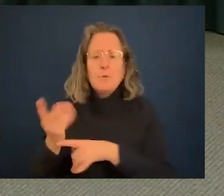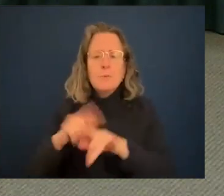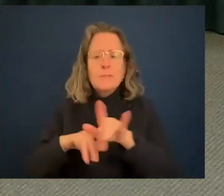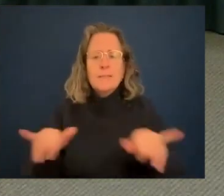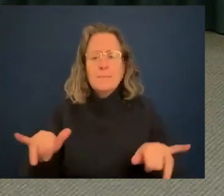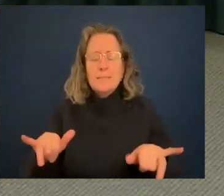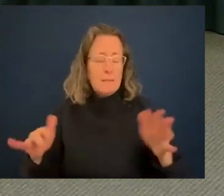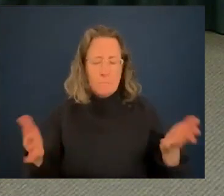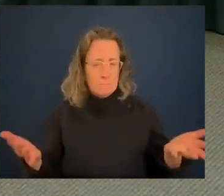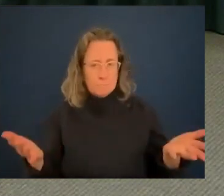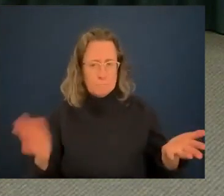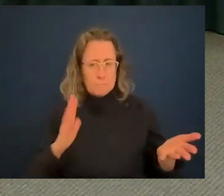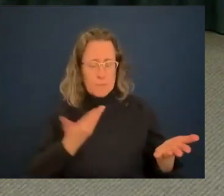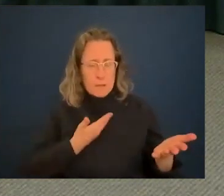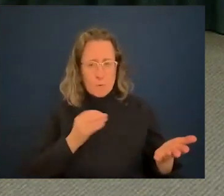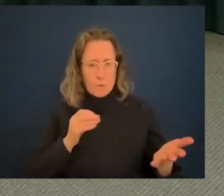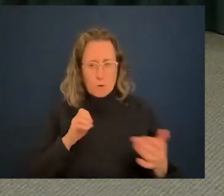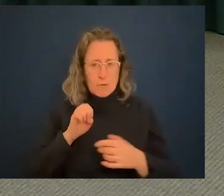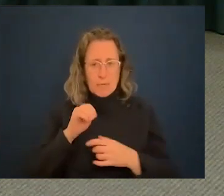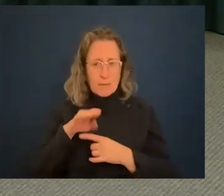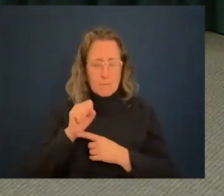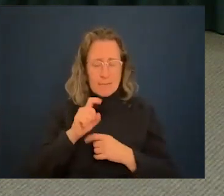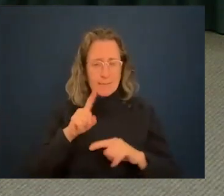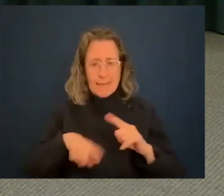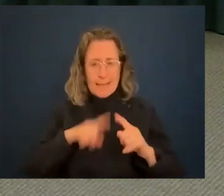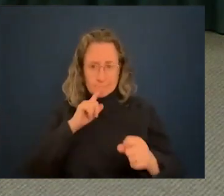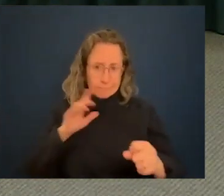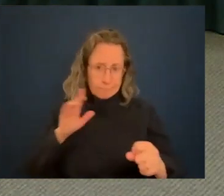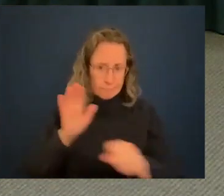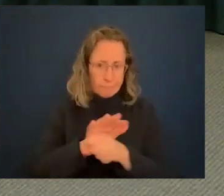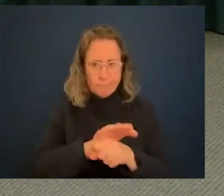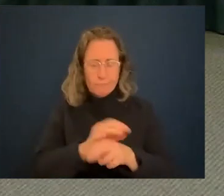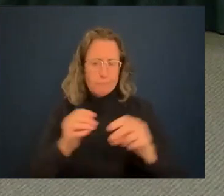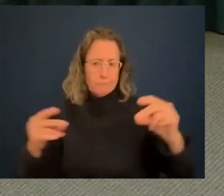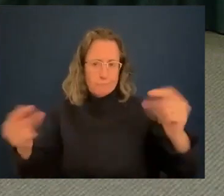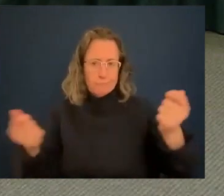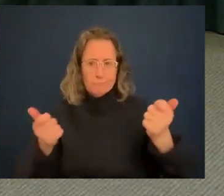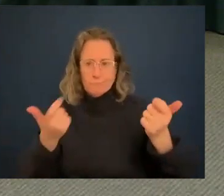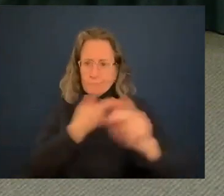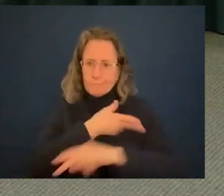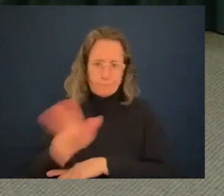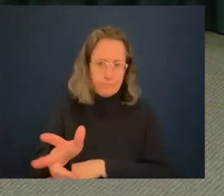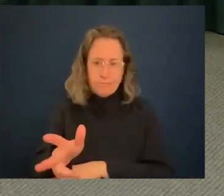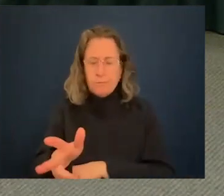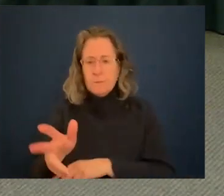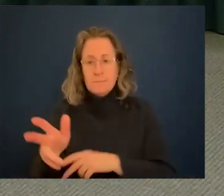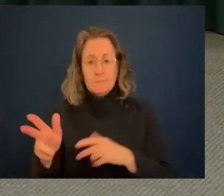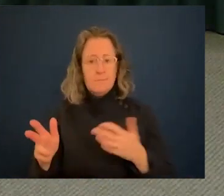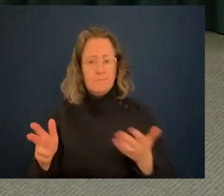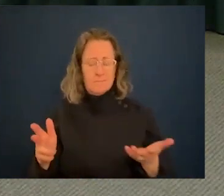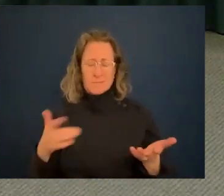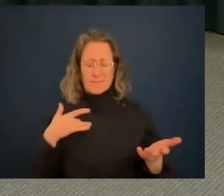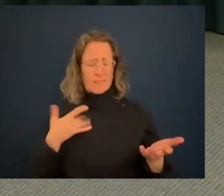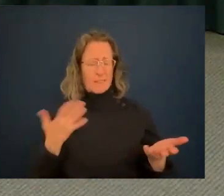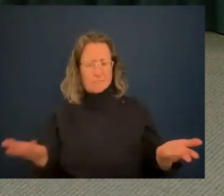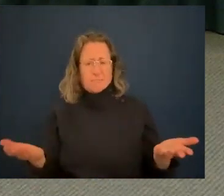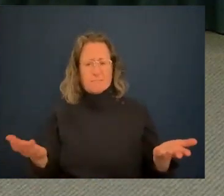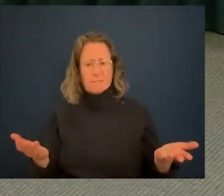transport in a reasonable time or manner so I I really find it a little disingenuous